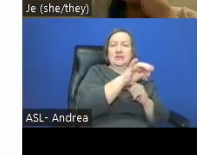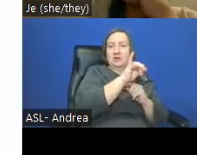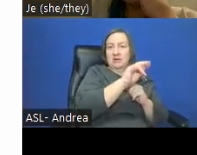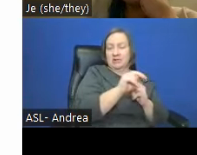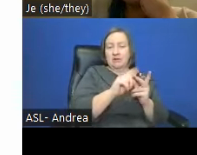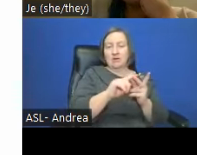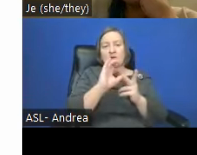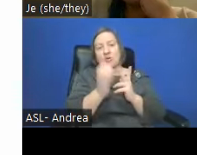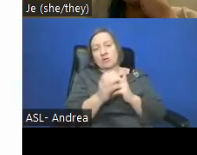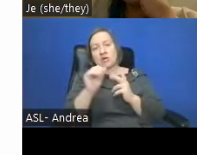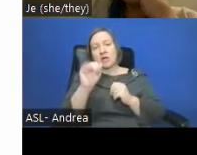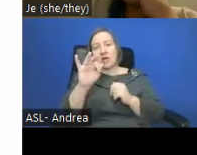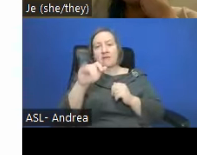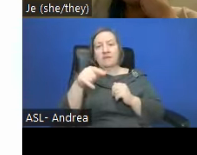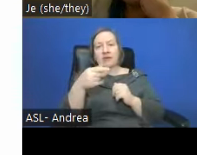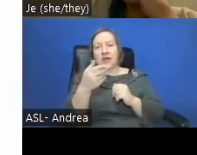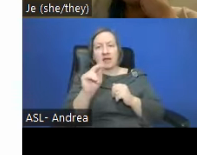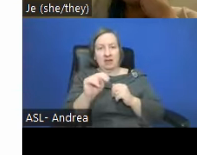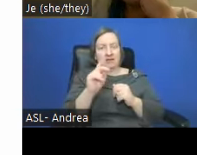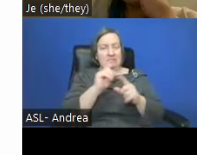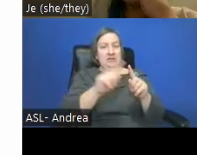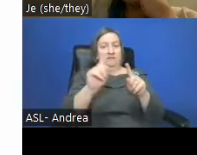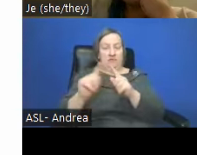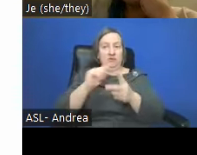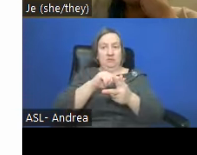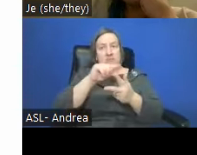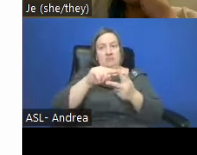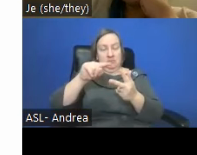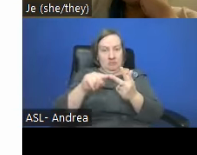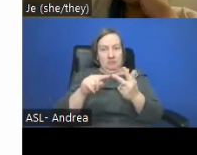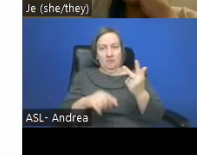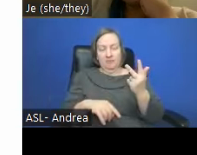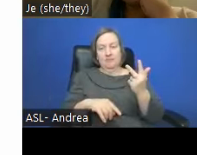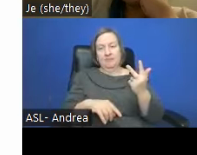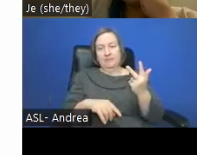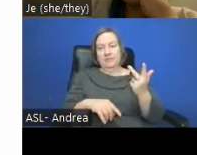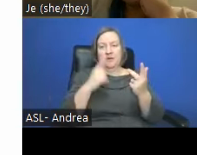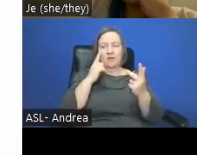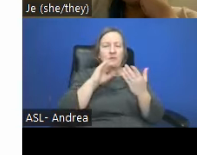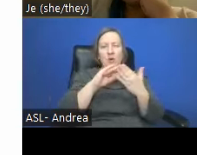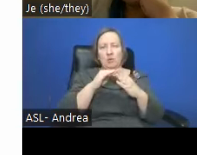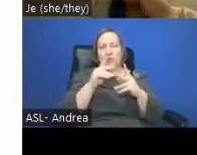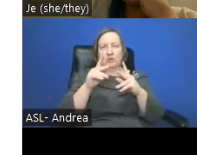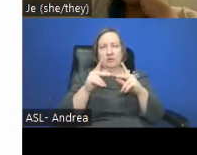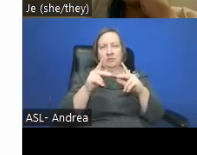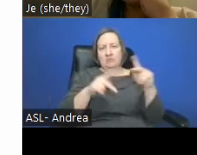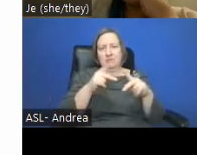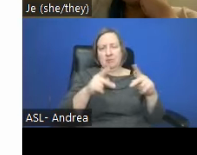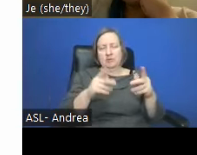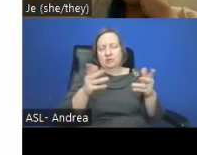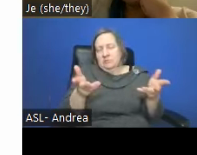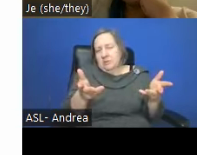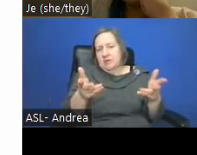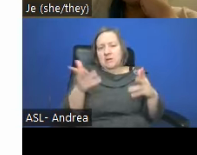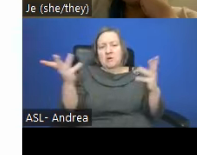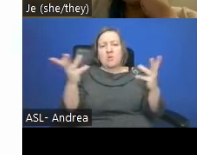culturally Afghan, which would be completely different um, as far as community members. Like